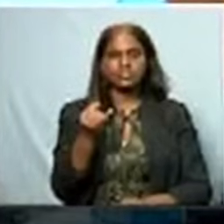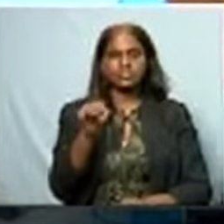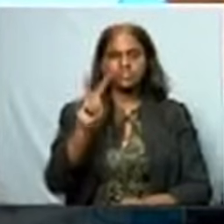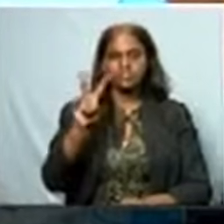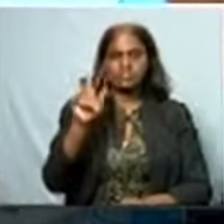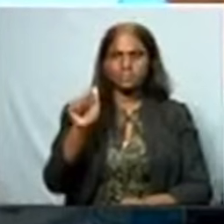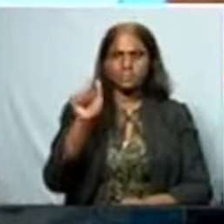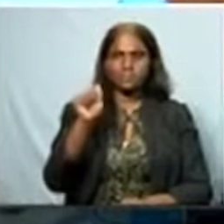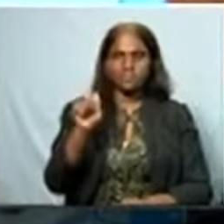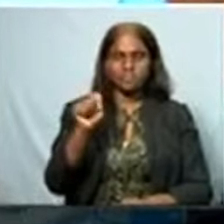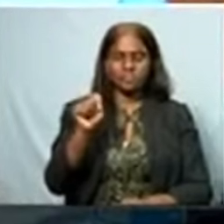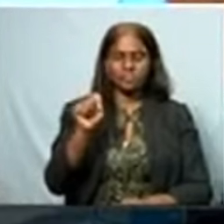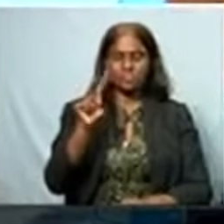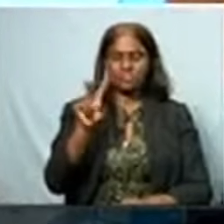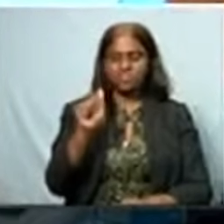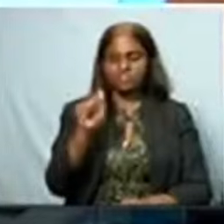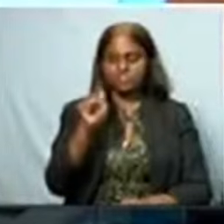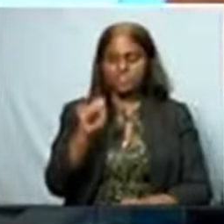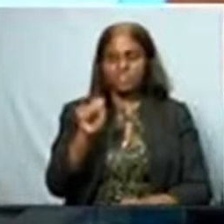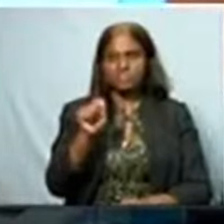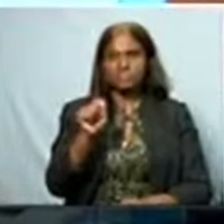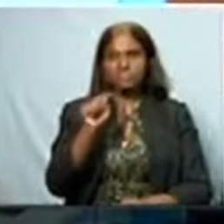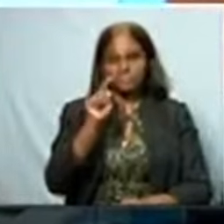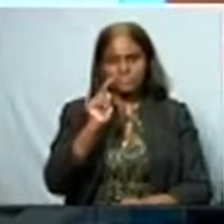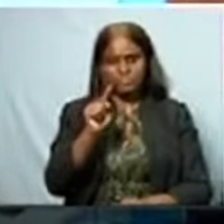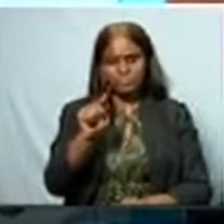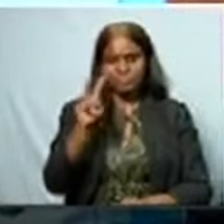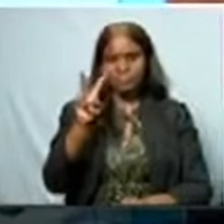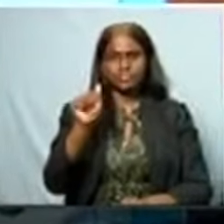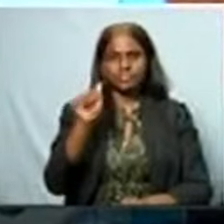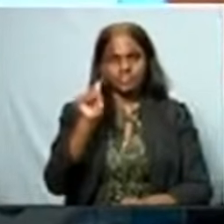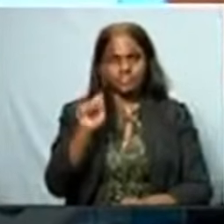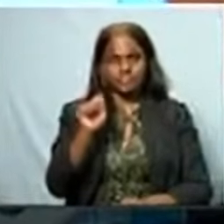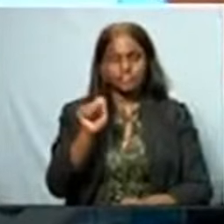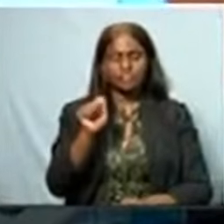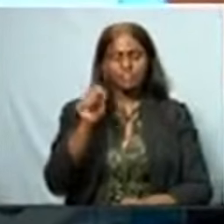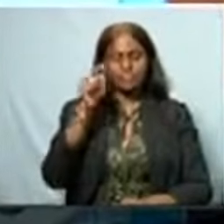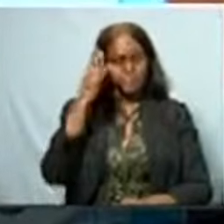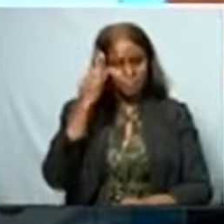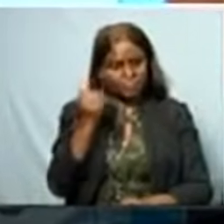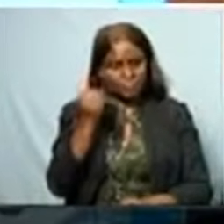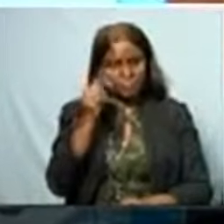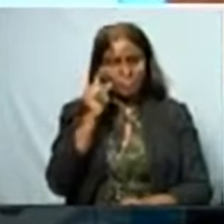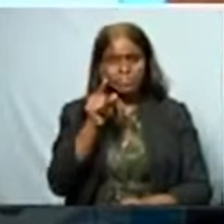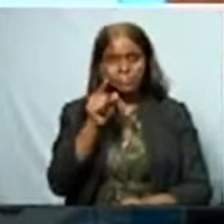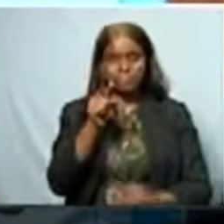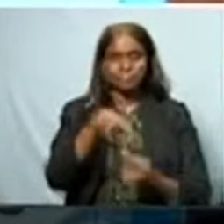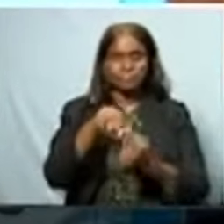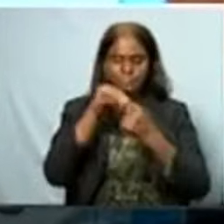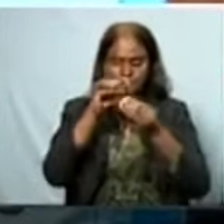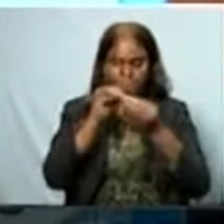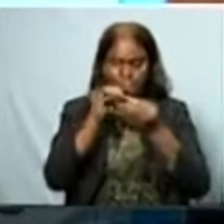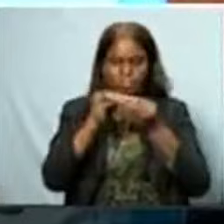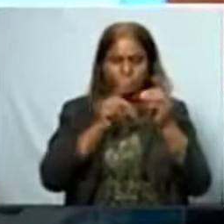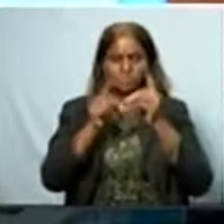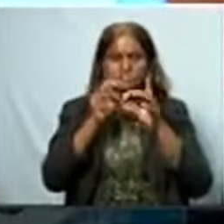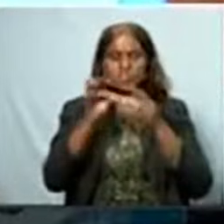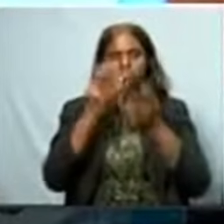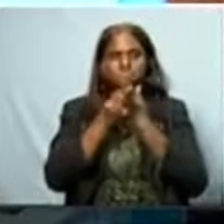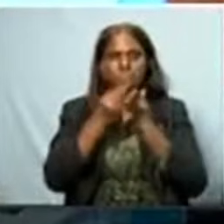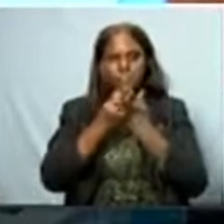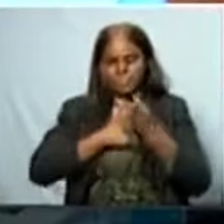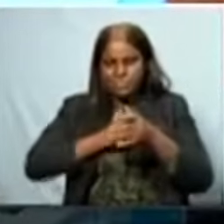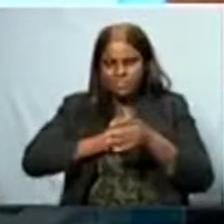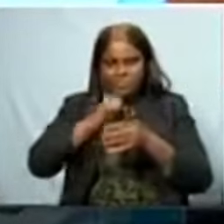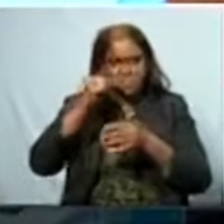VAT, the component of VAT was, especially Director of Finance, I don't know why this is